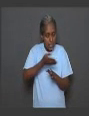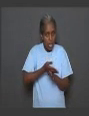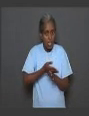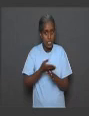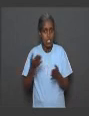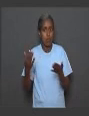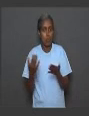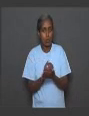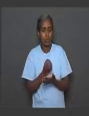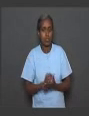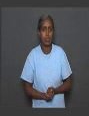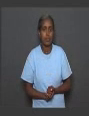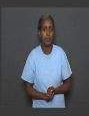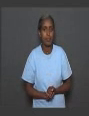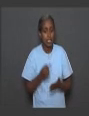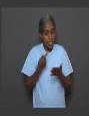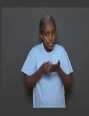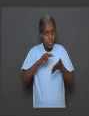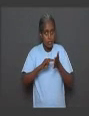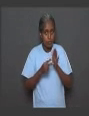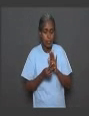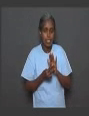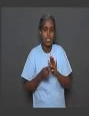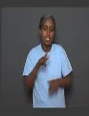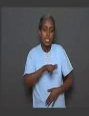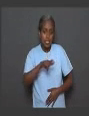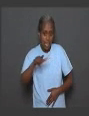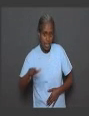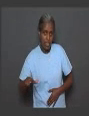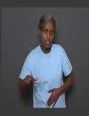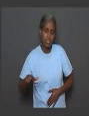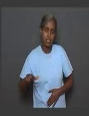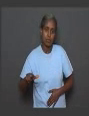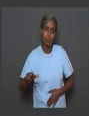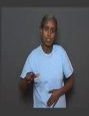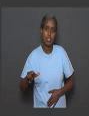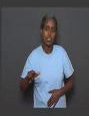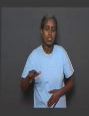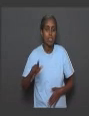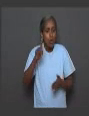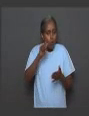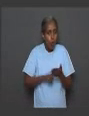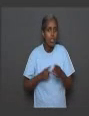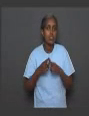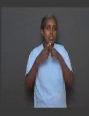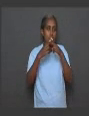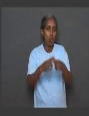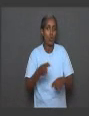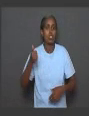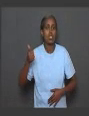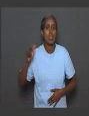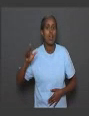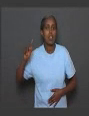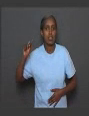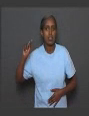produced. That means that the line segment is what is called the